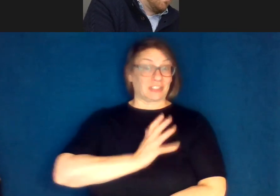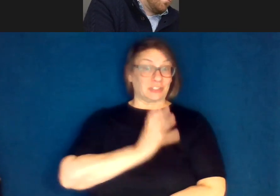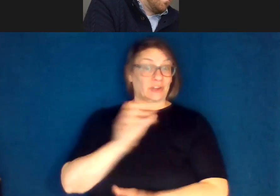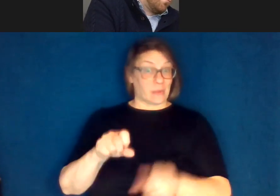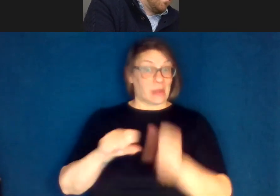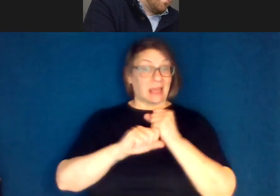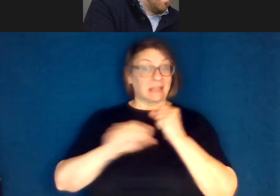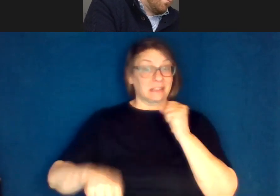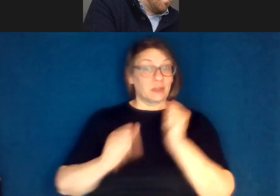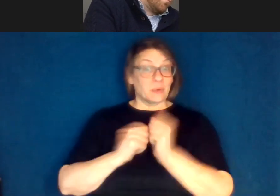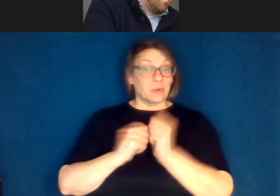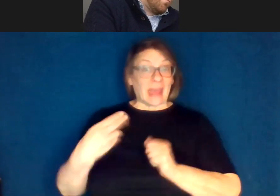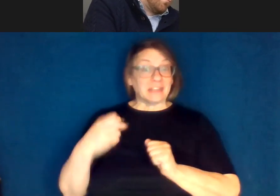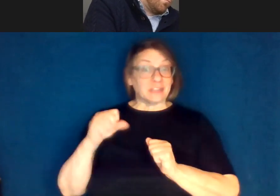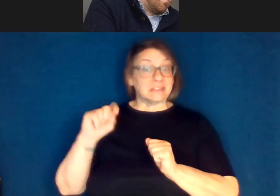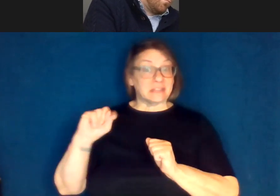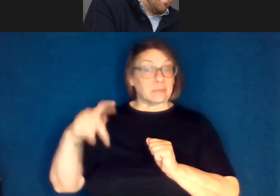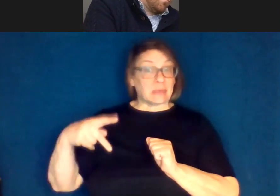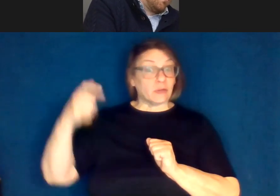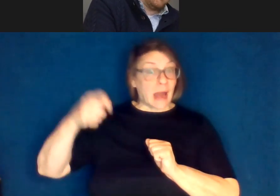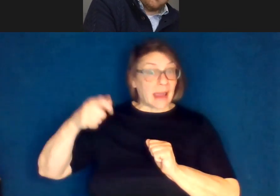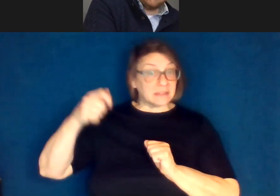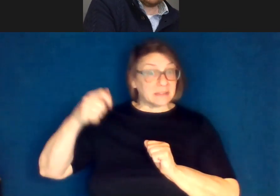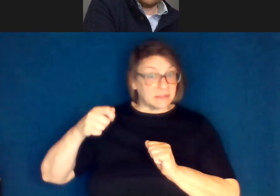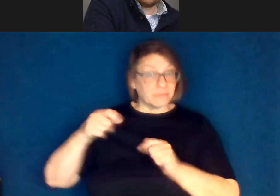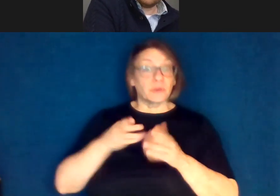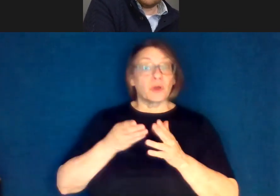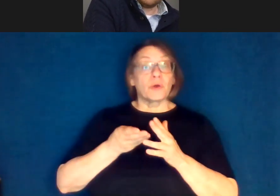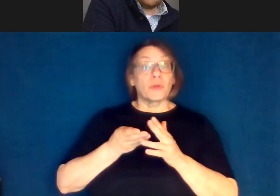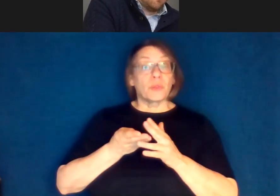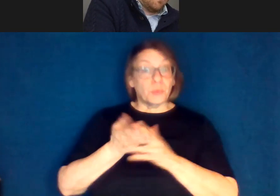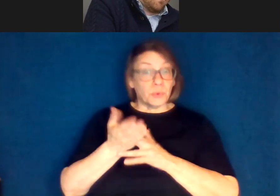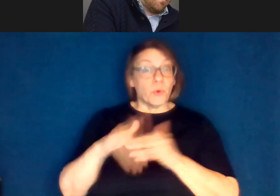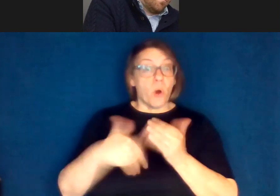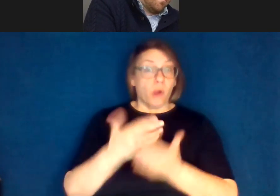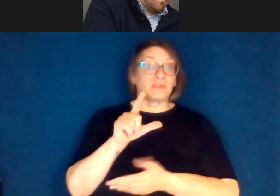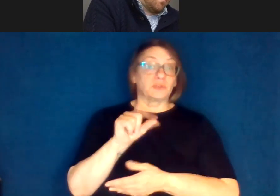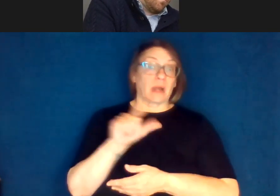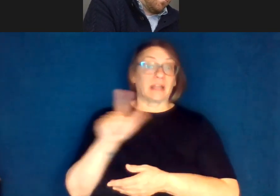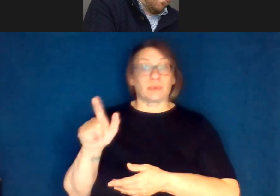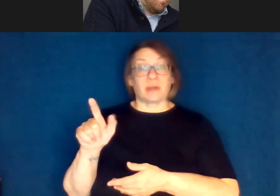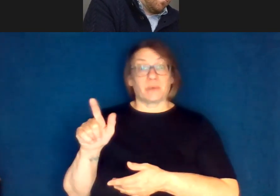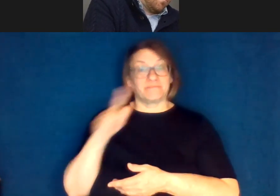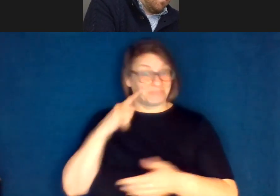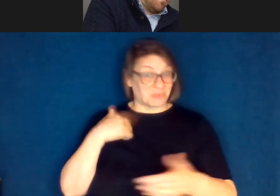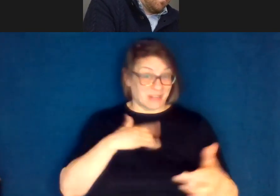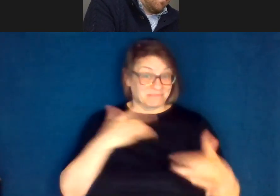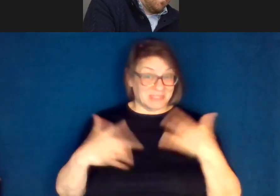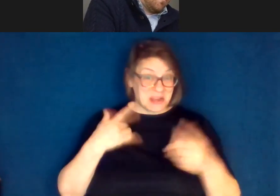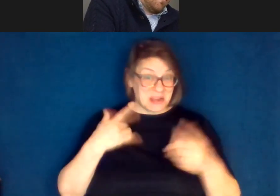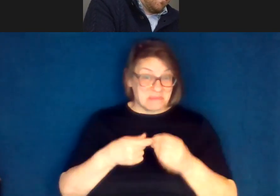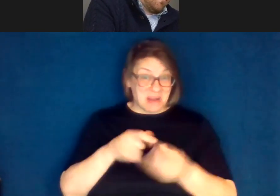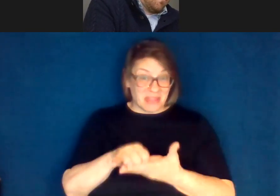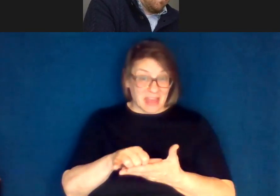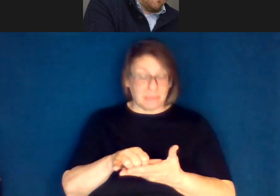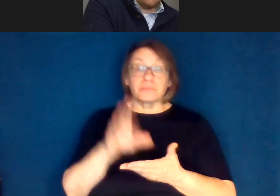with the HSTP grant throughout 2021. So we're excited about that.